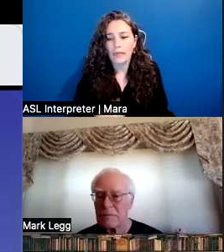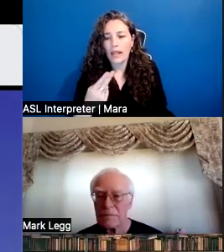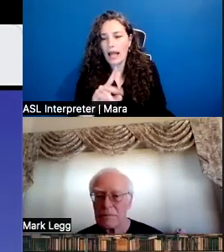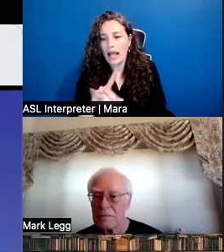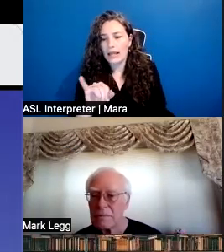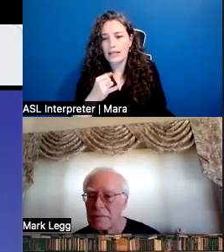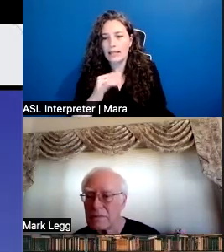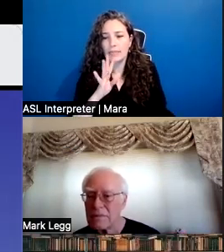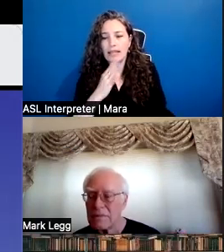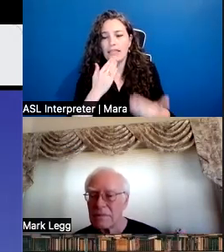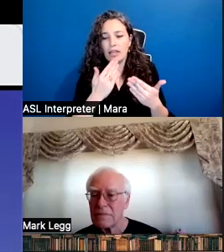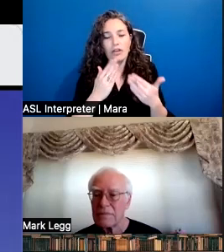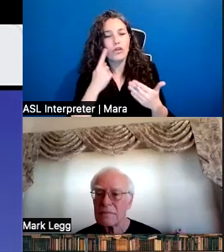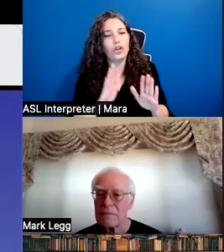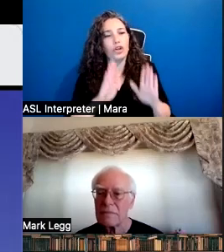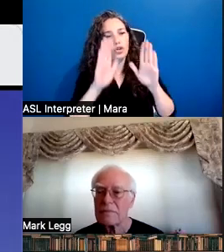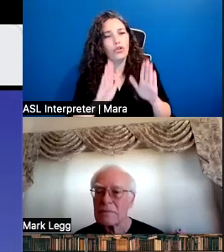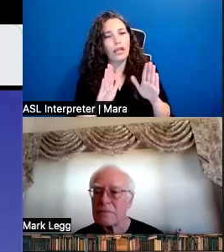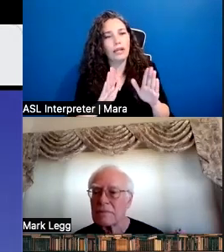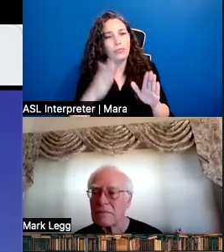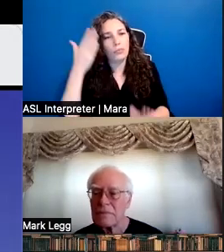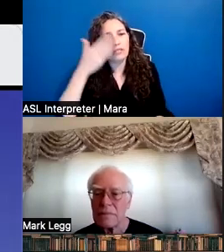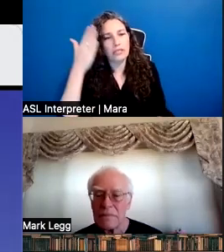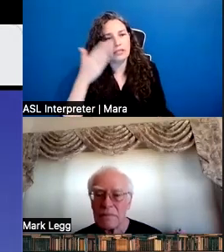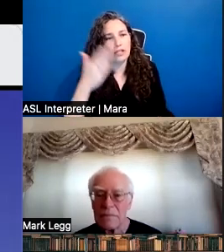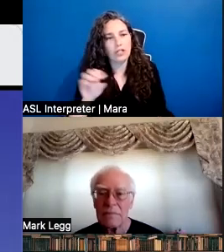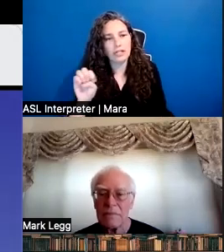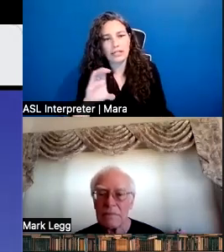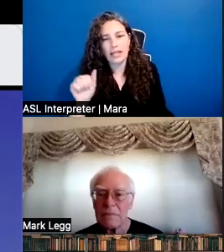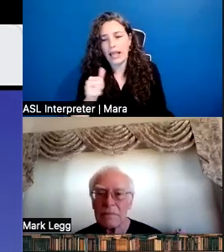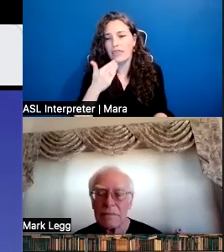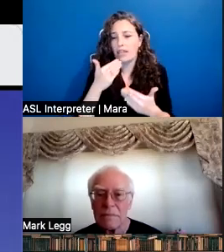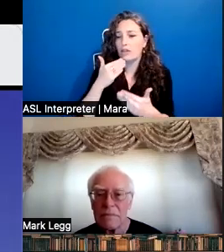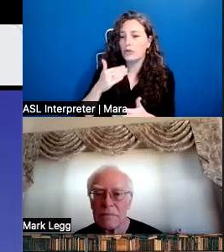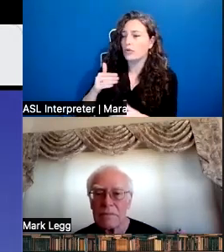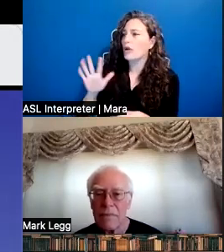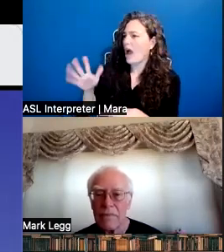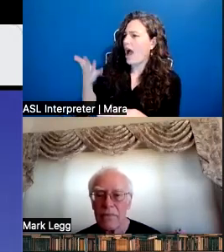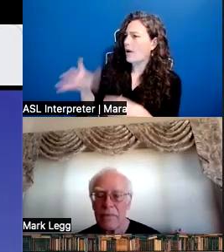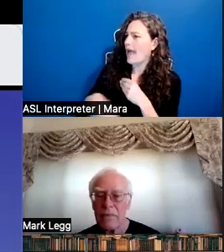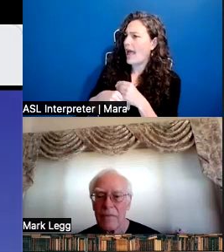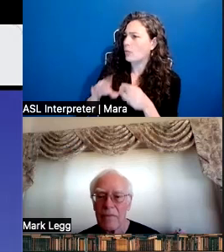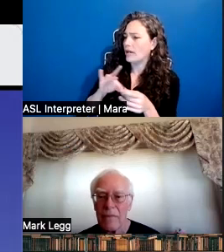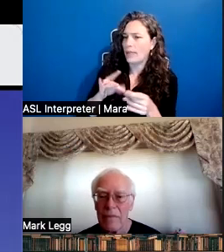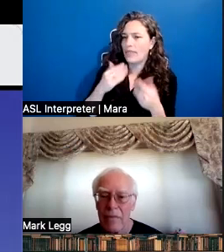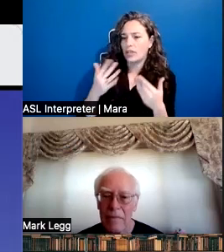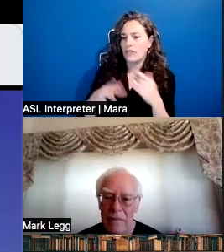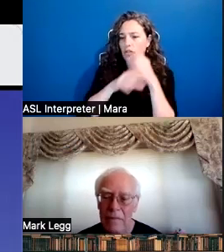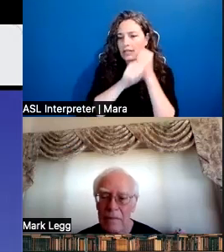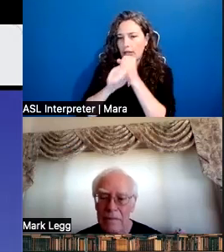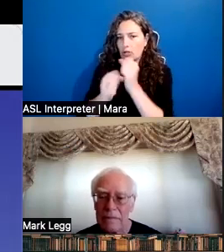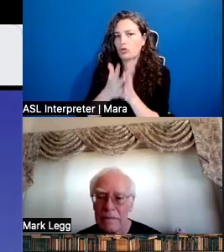Gabby, Heidi, I have a comment I'd like to add, and also Mark, thank you so much for summarizing so much research that's